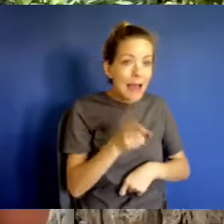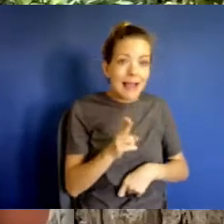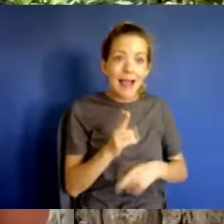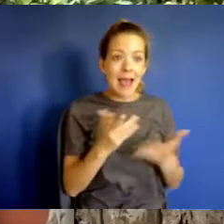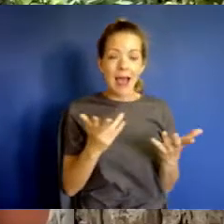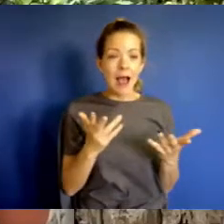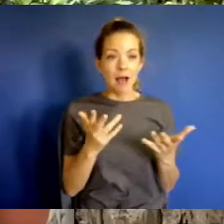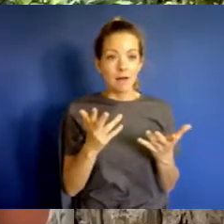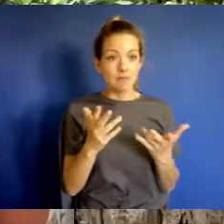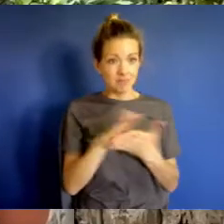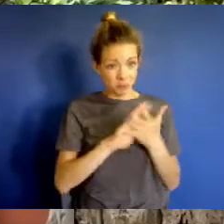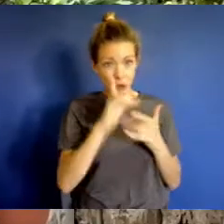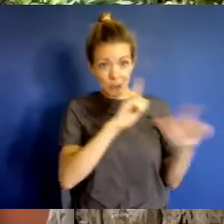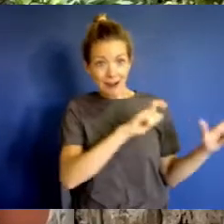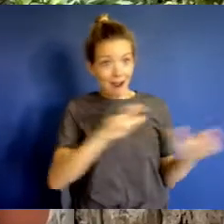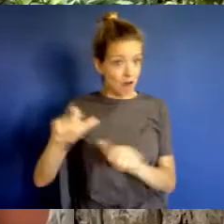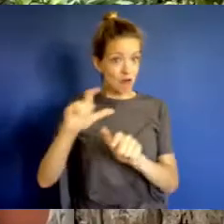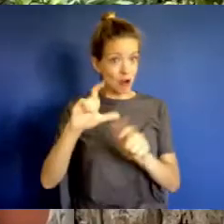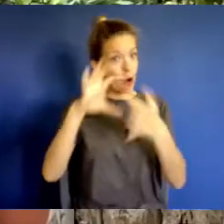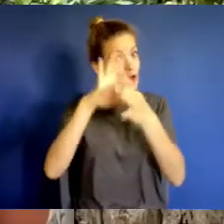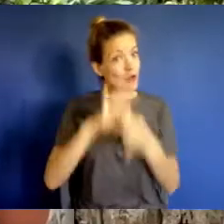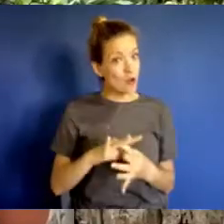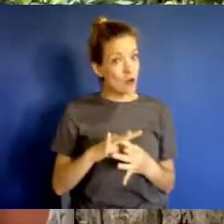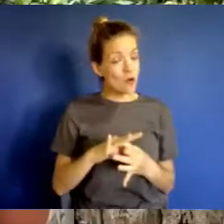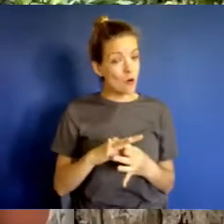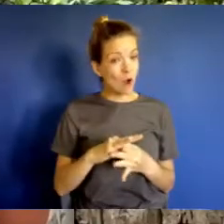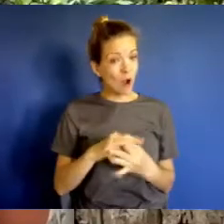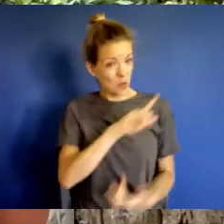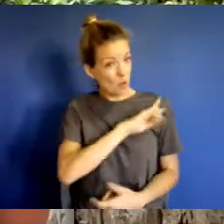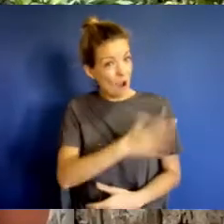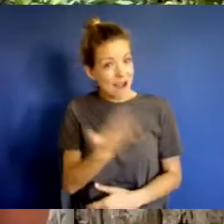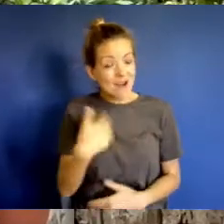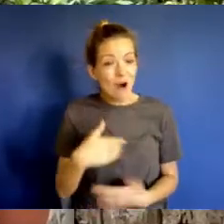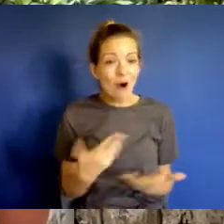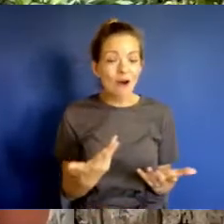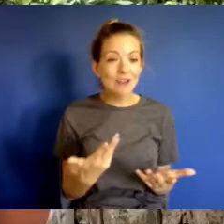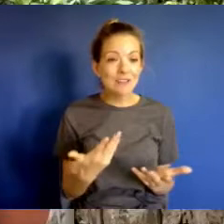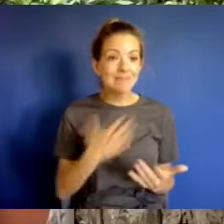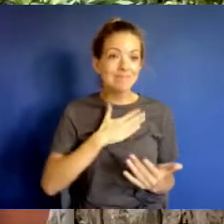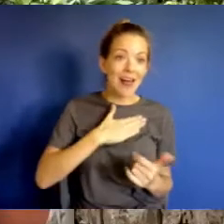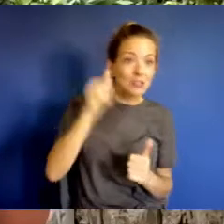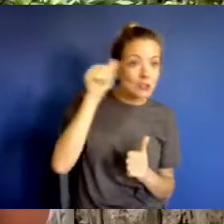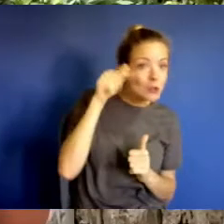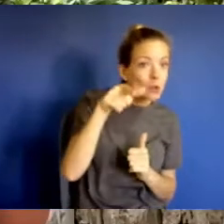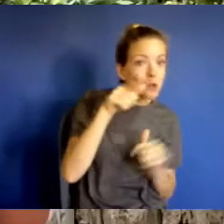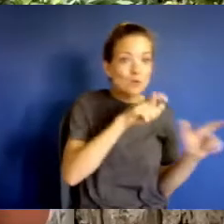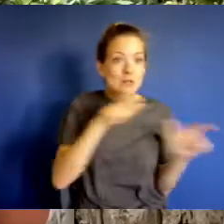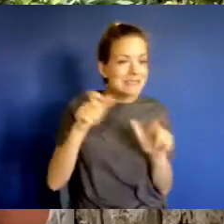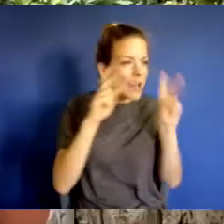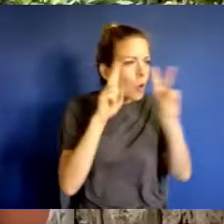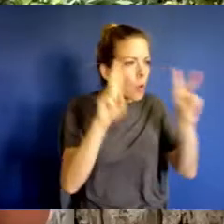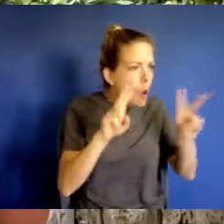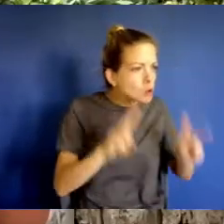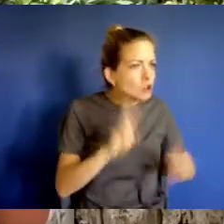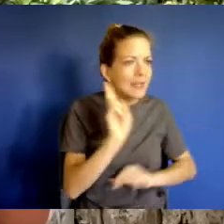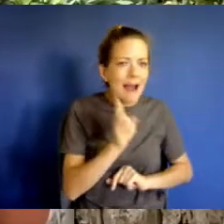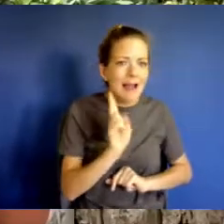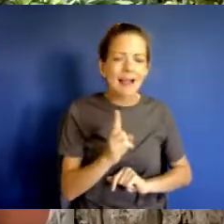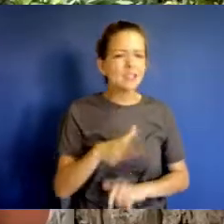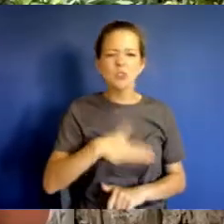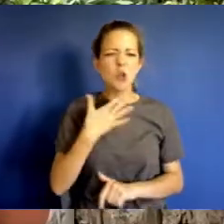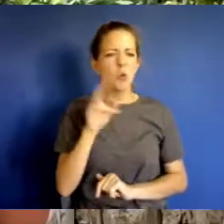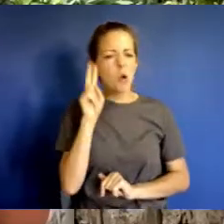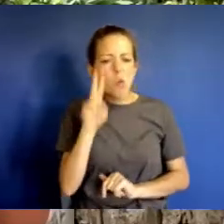whole of the winter. So please do keep joining us, because we would love to know that you're still enjoying them and they're not just watched once and